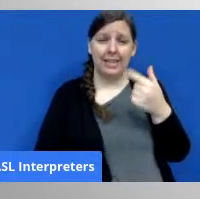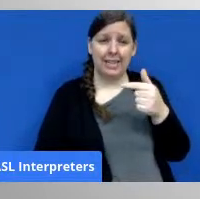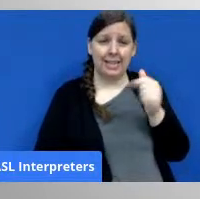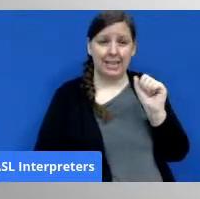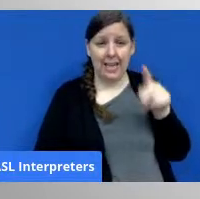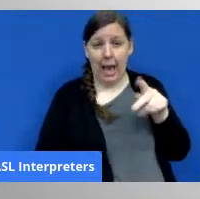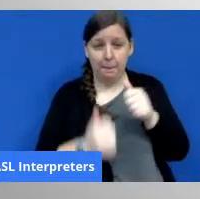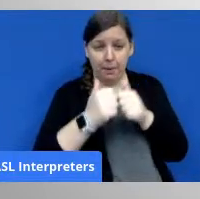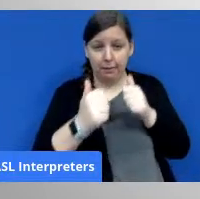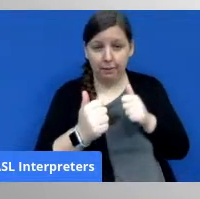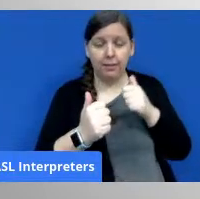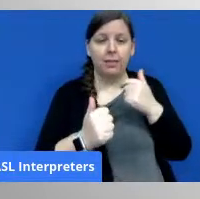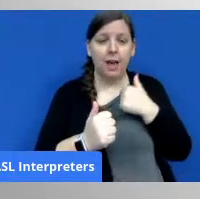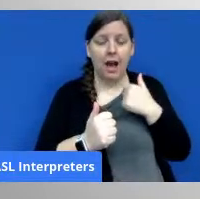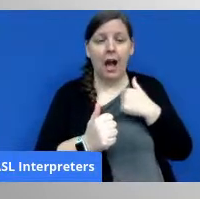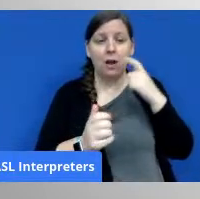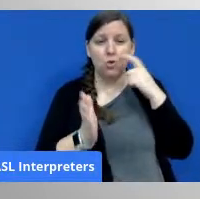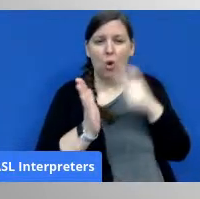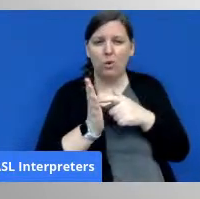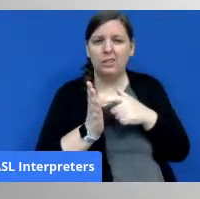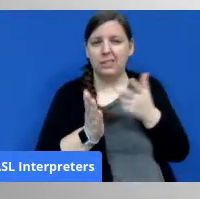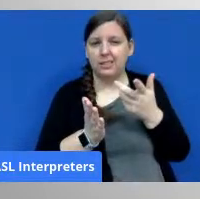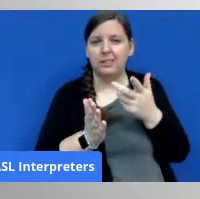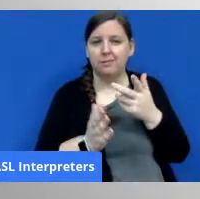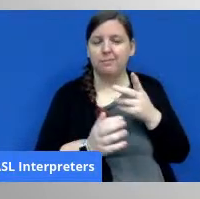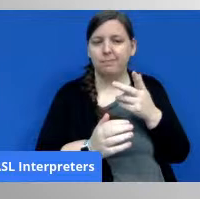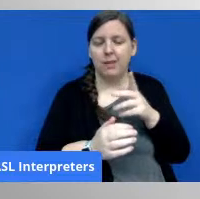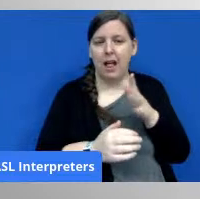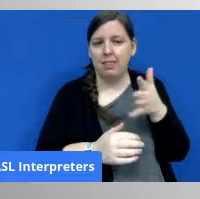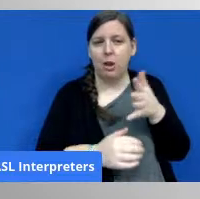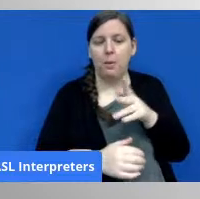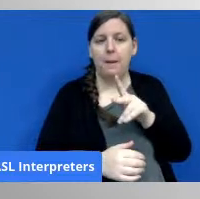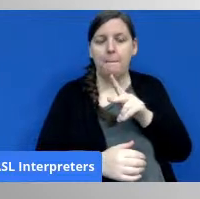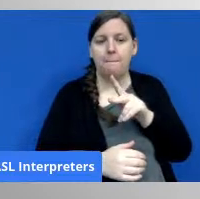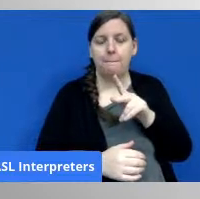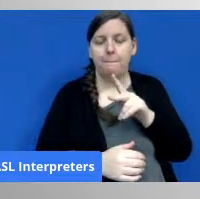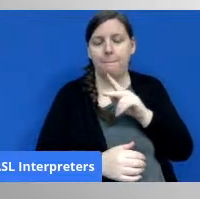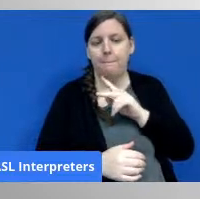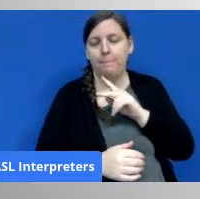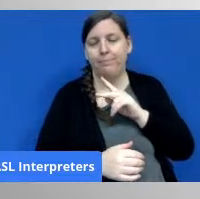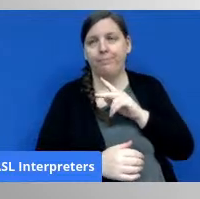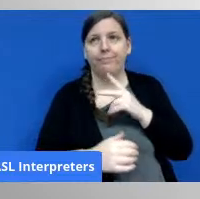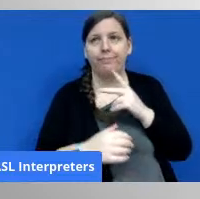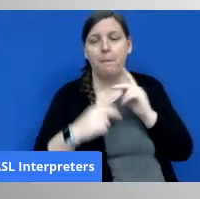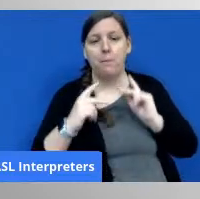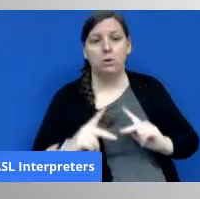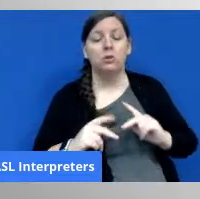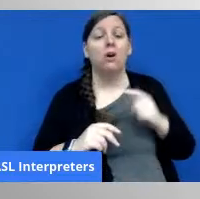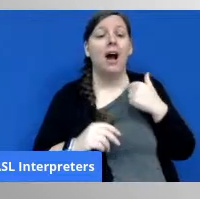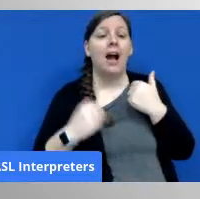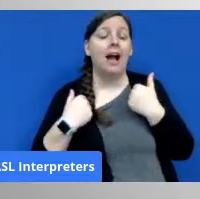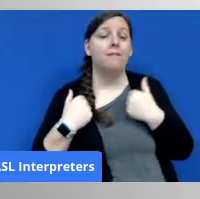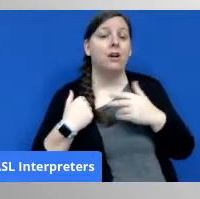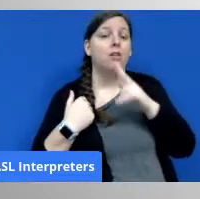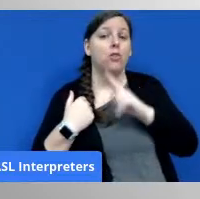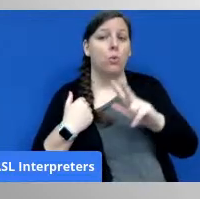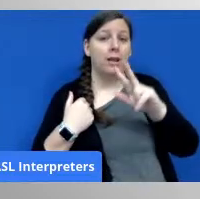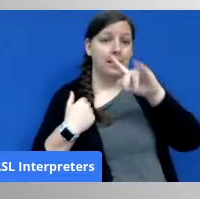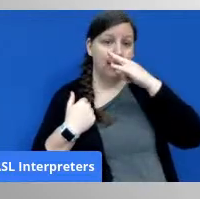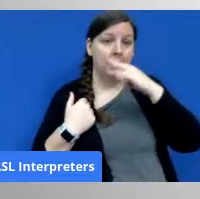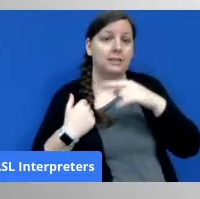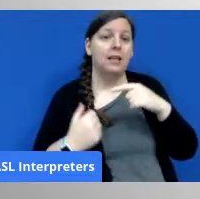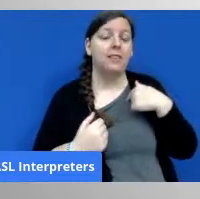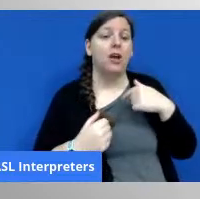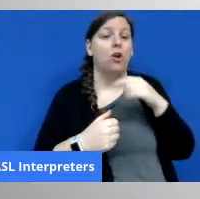of this is a little partly personal. I have 3 kids, and so they are 18, 19, and 21, and I remember being mama